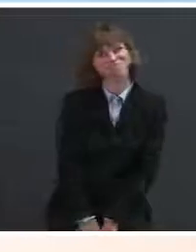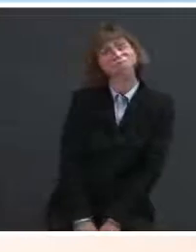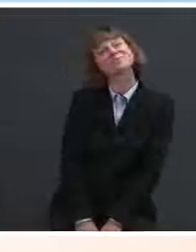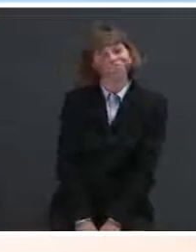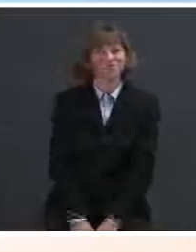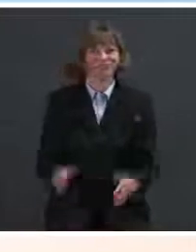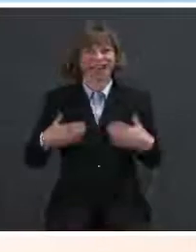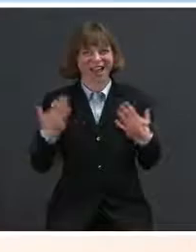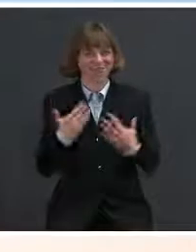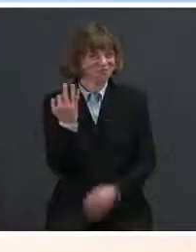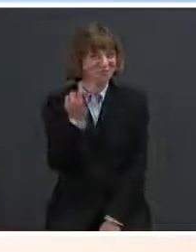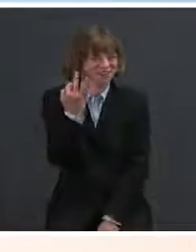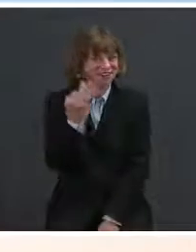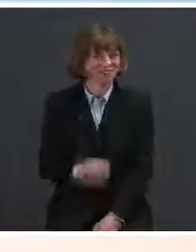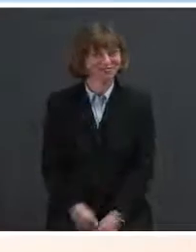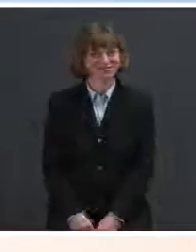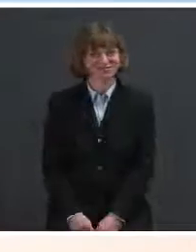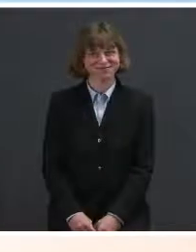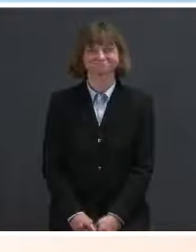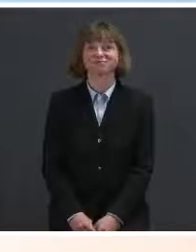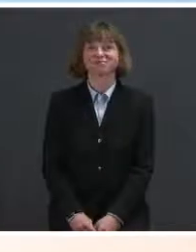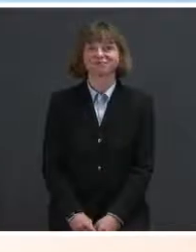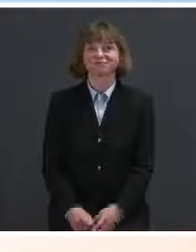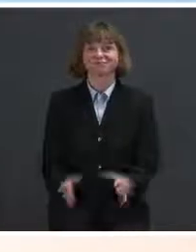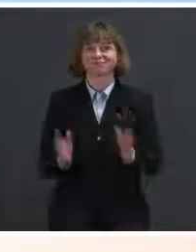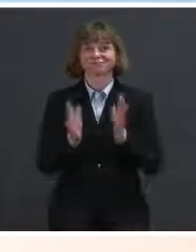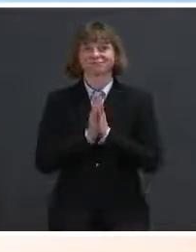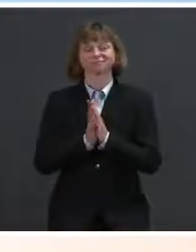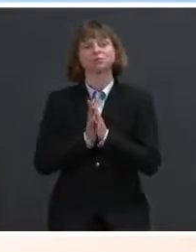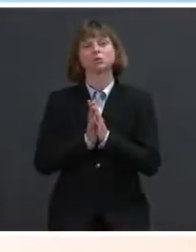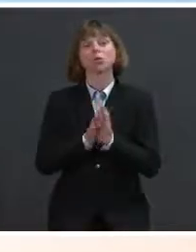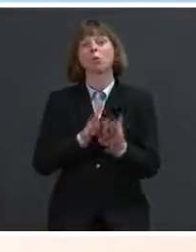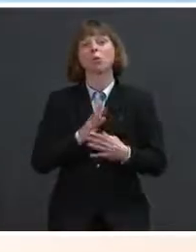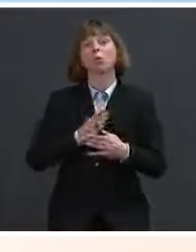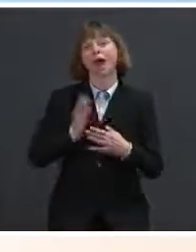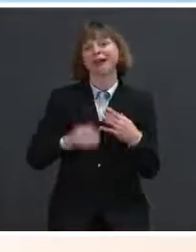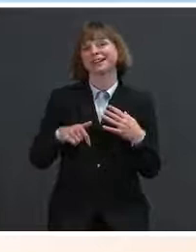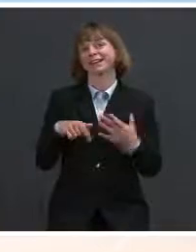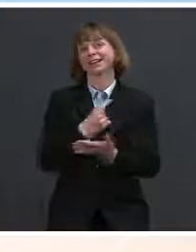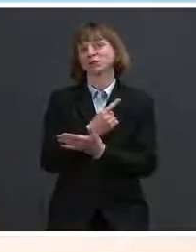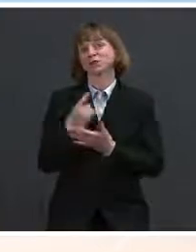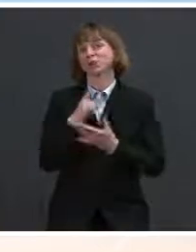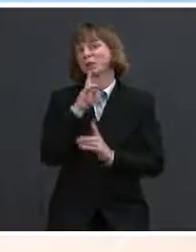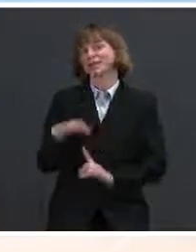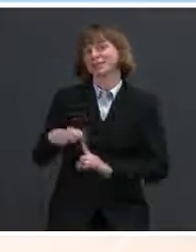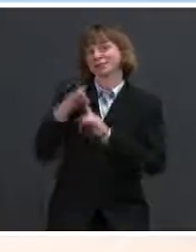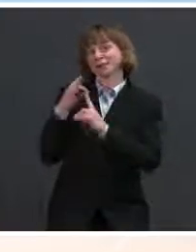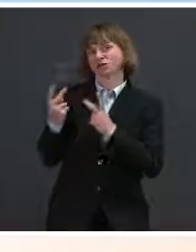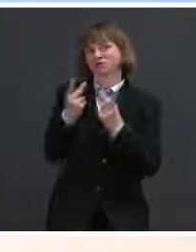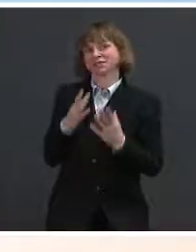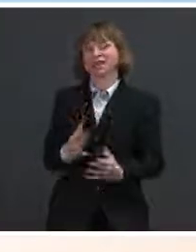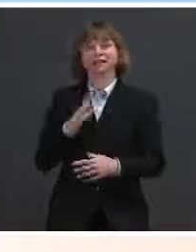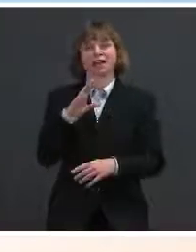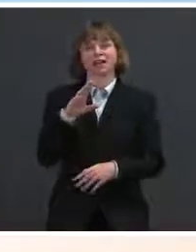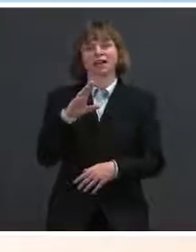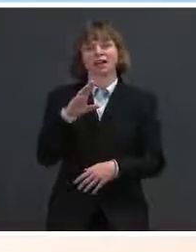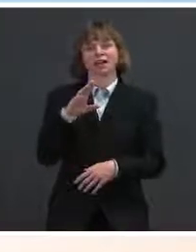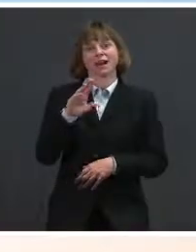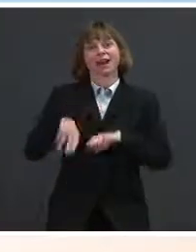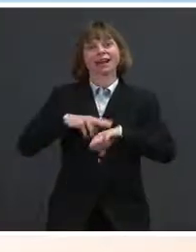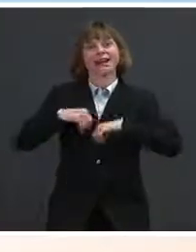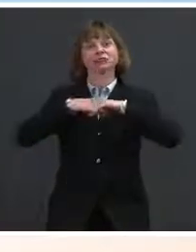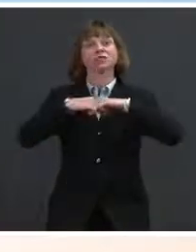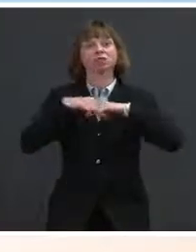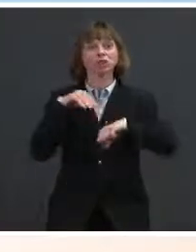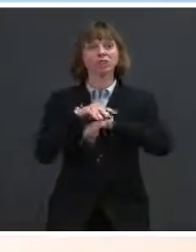Happy Friday. We are ending the week with a very special guest, National Security Advisor Jake